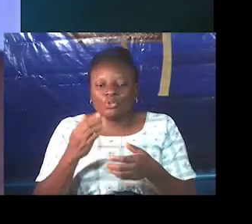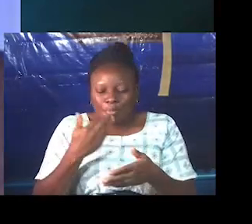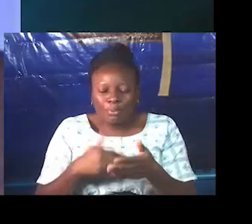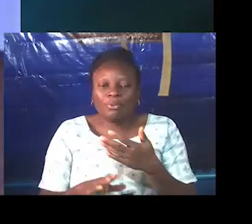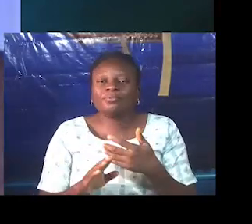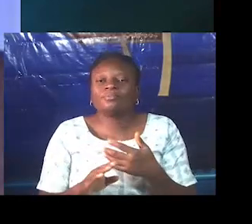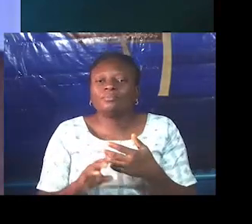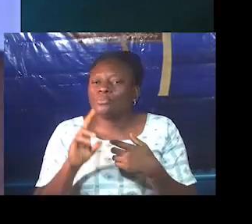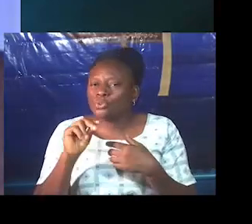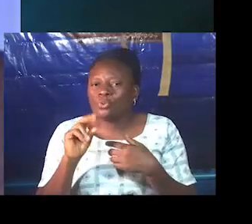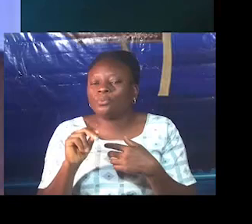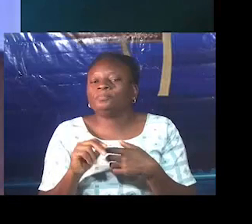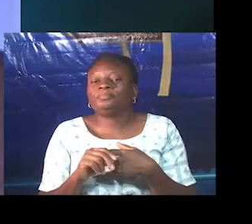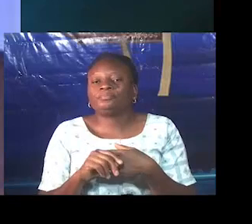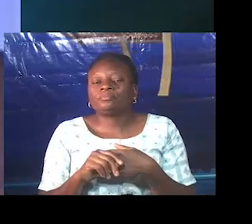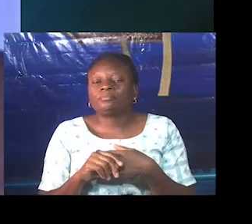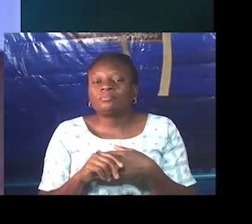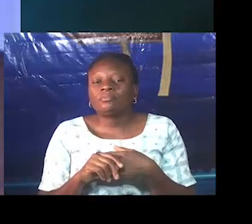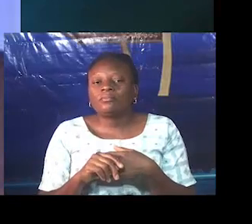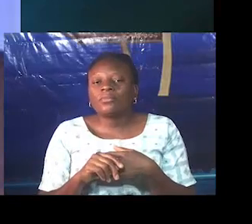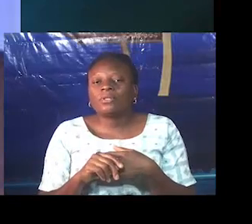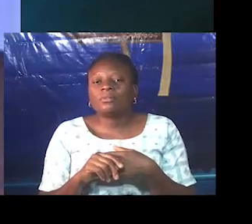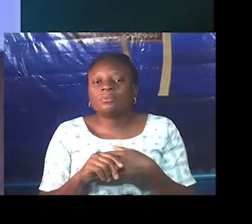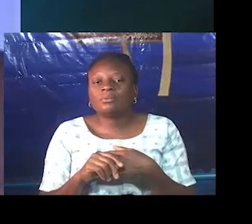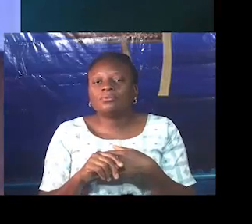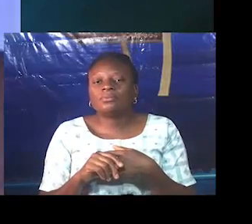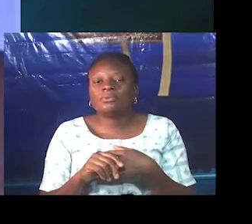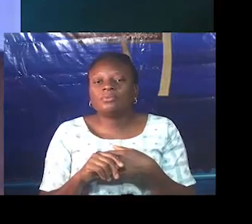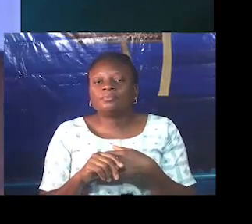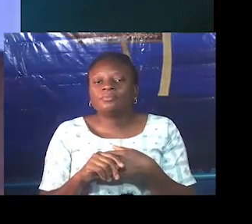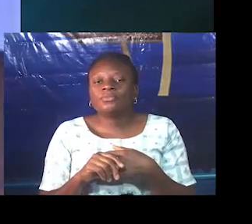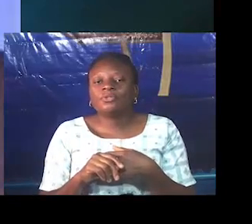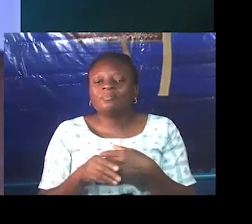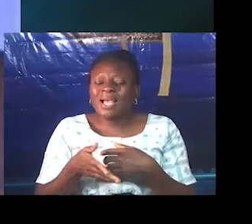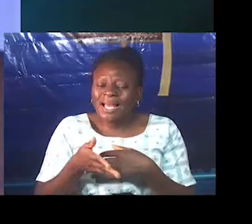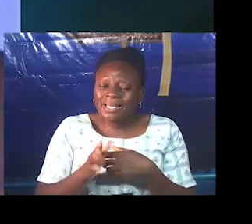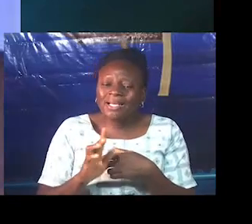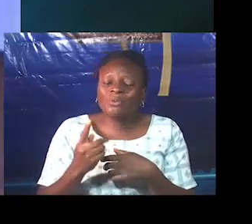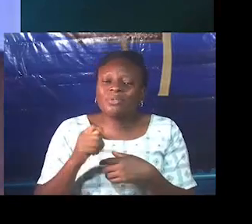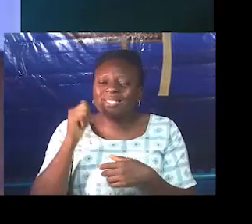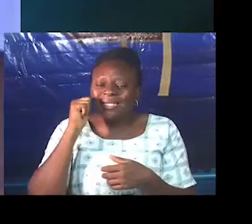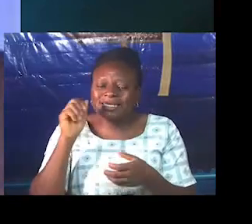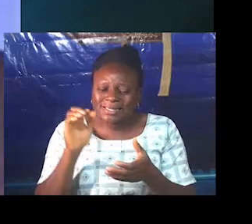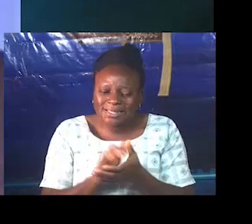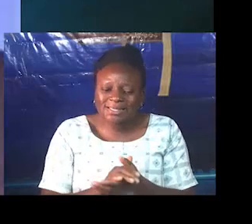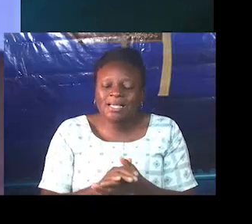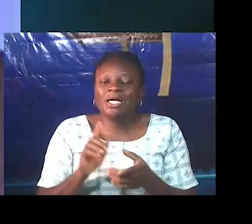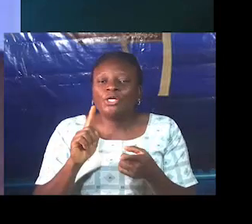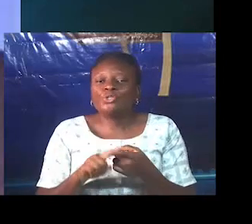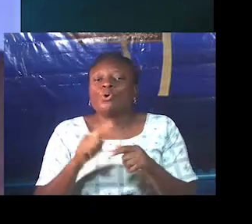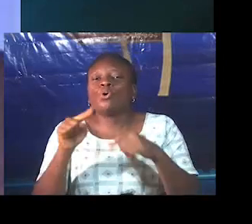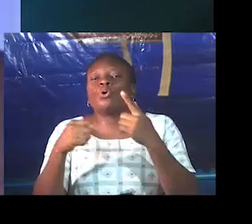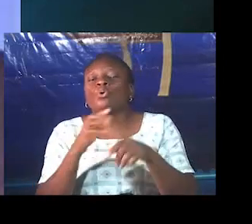God? Why are you conditioning her environment? Why is it that you are playing a scheme? You quickly